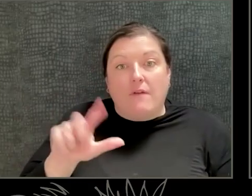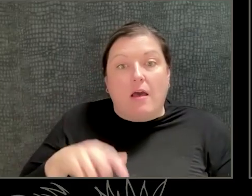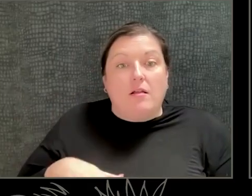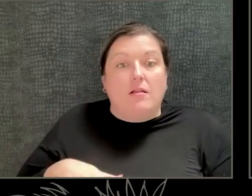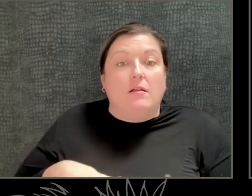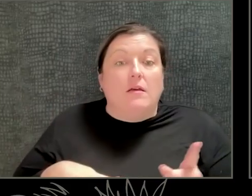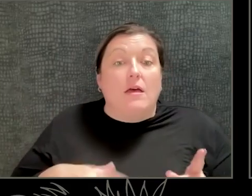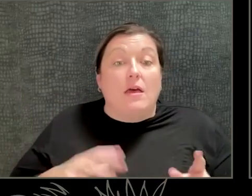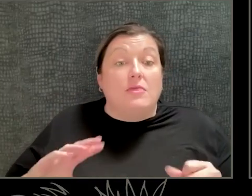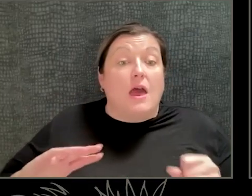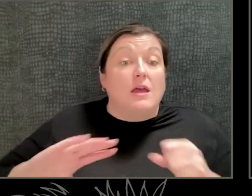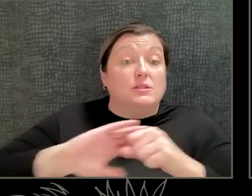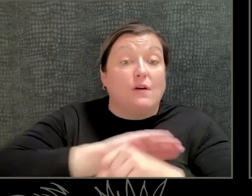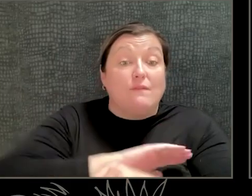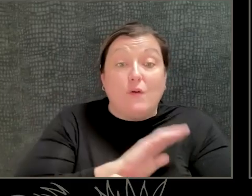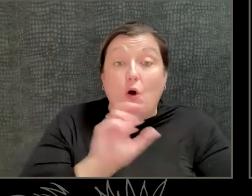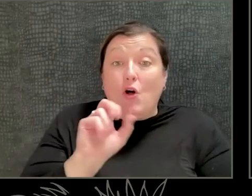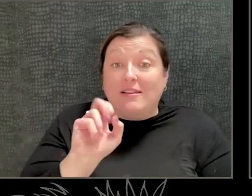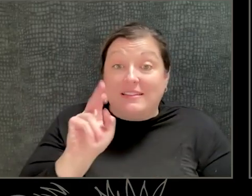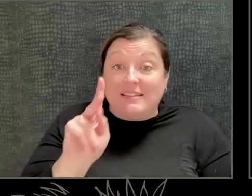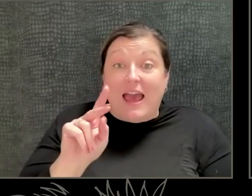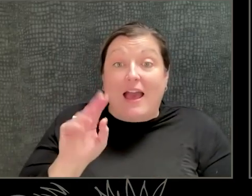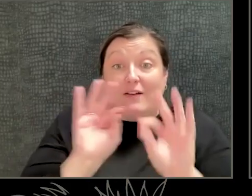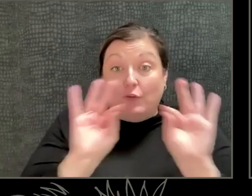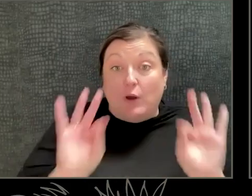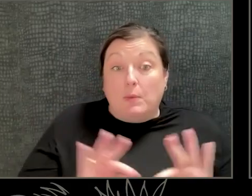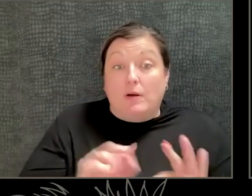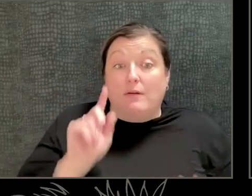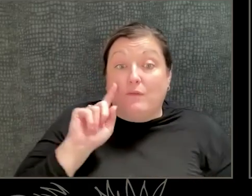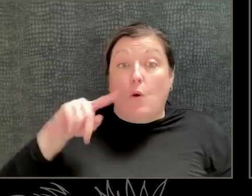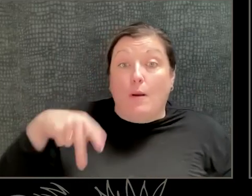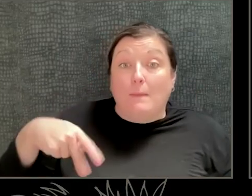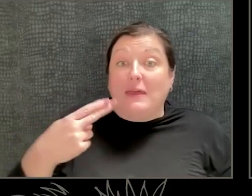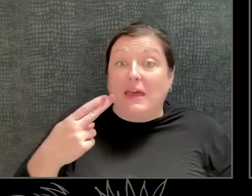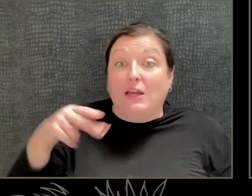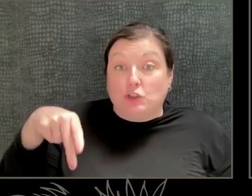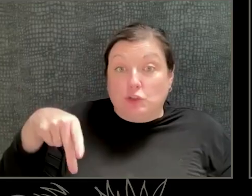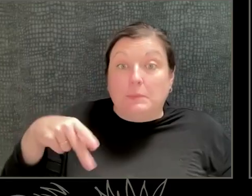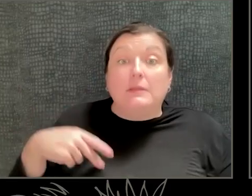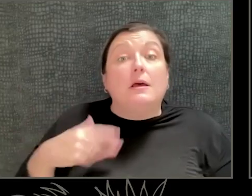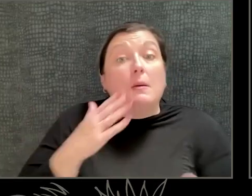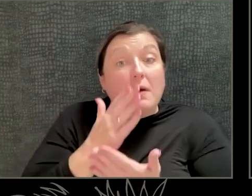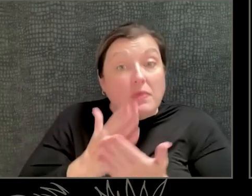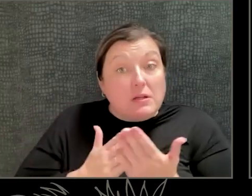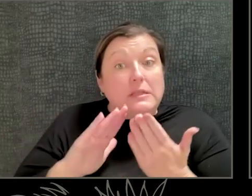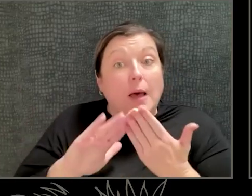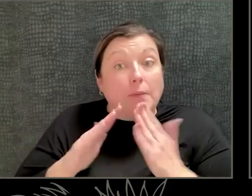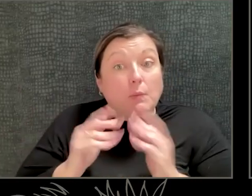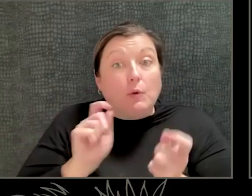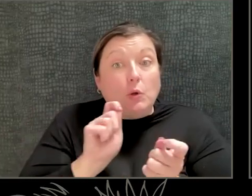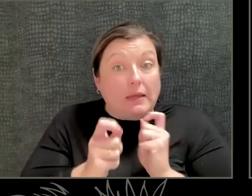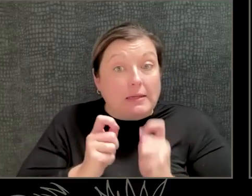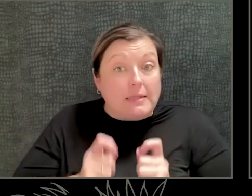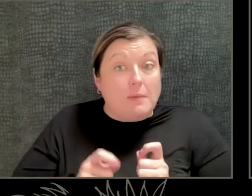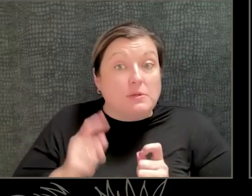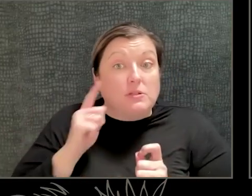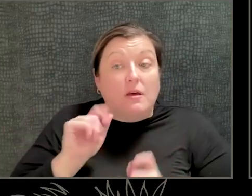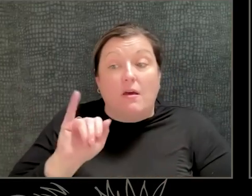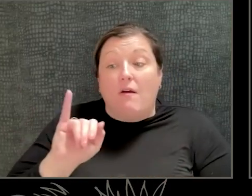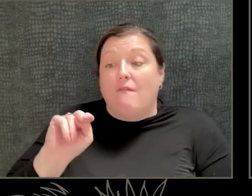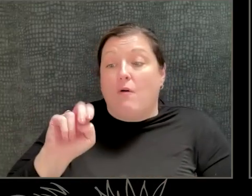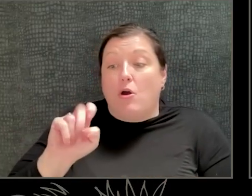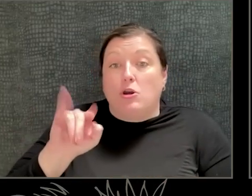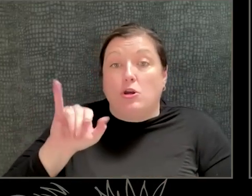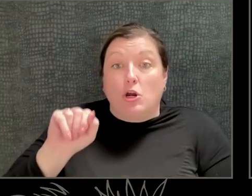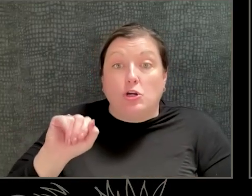framework for PHP. But there are community adapters for Inertia.js, so it